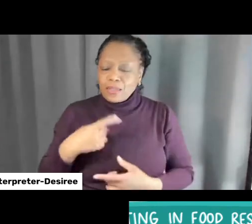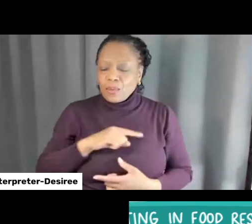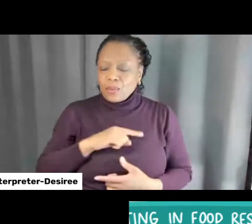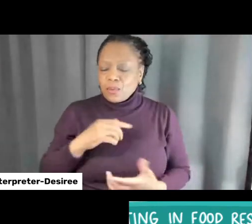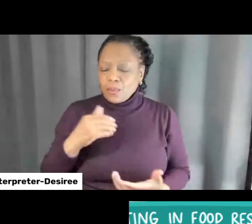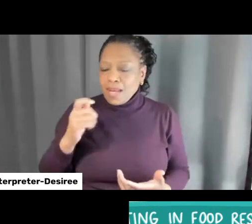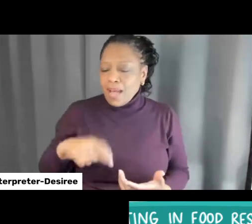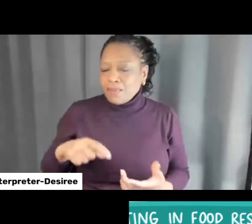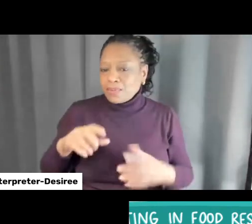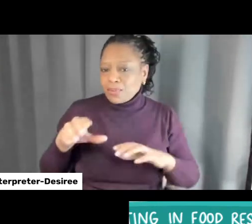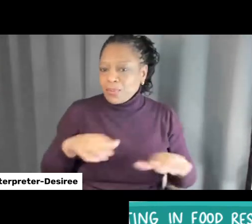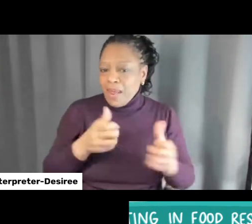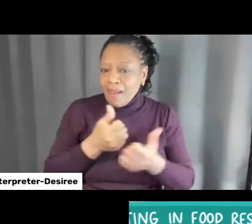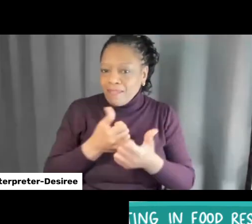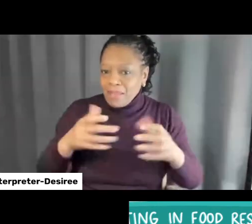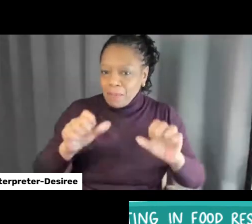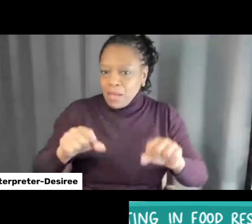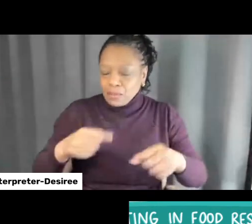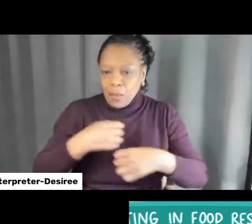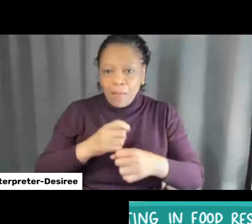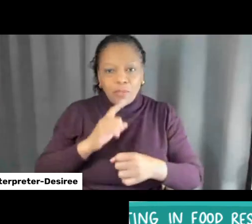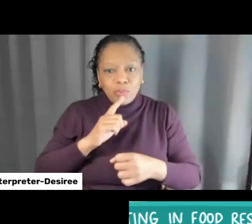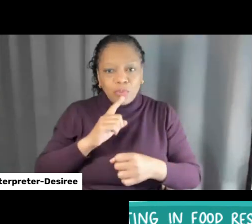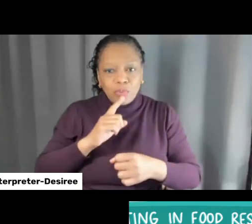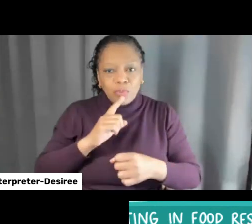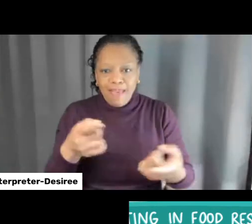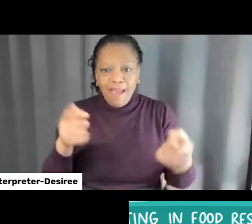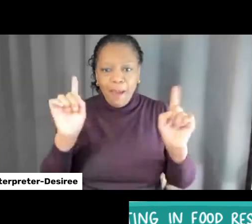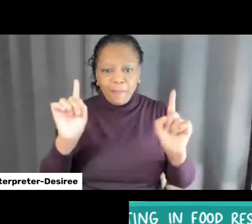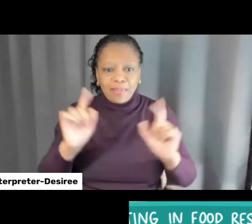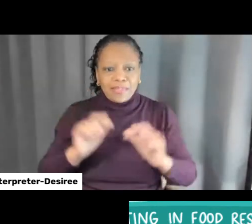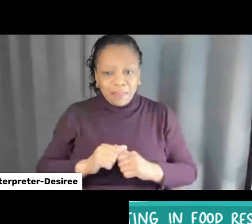So, Mara, were there any other closing